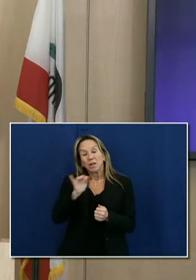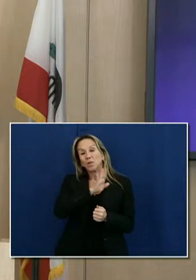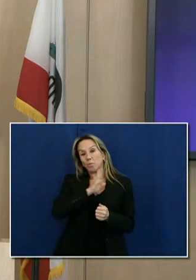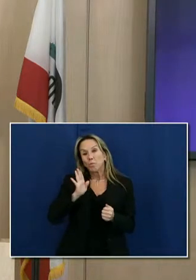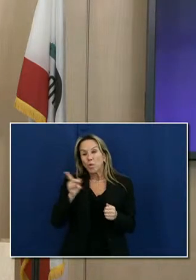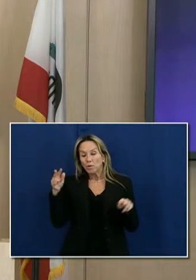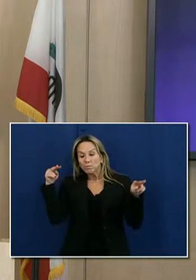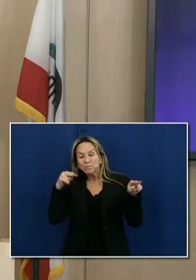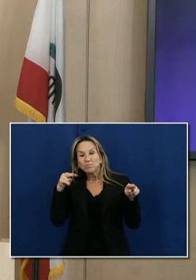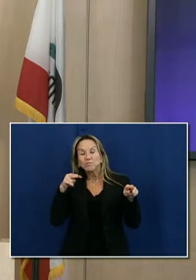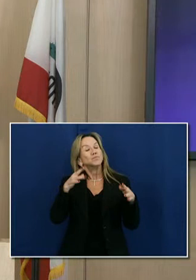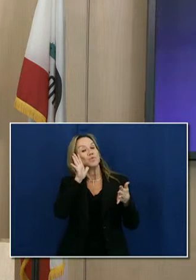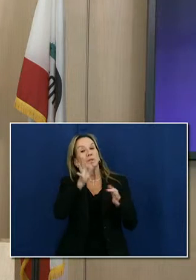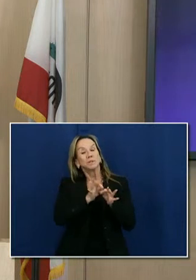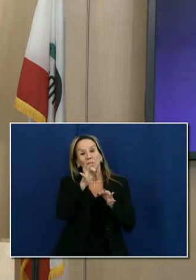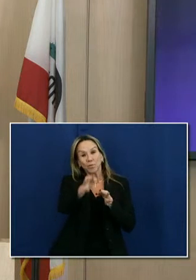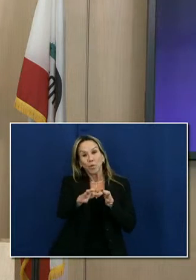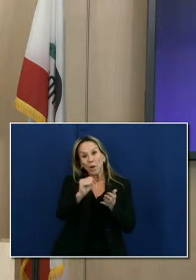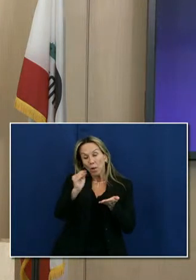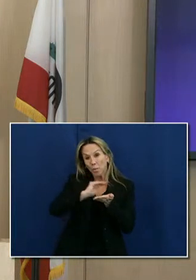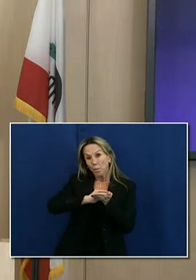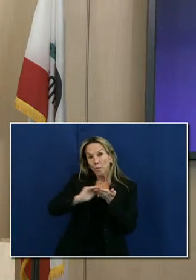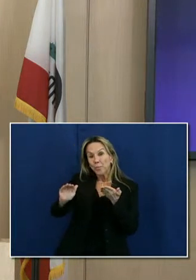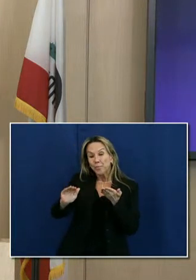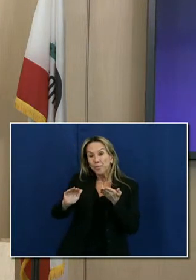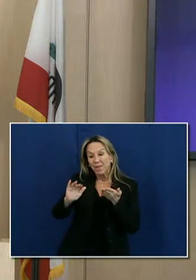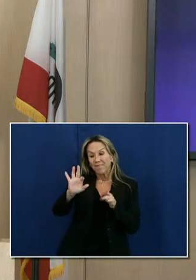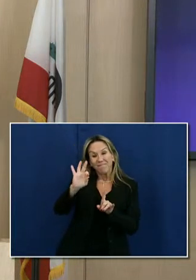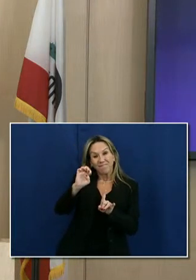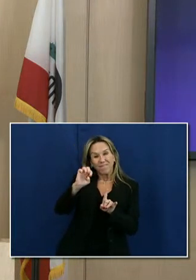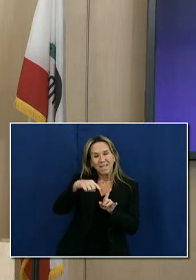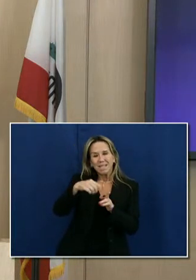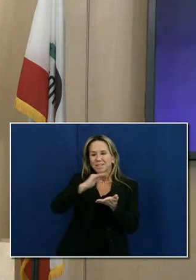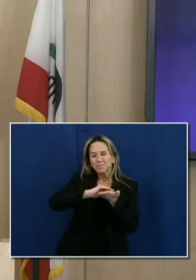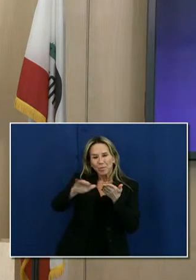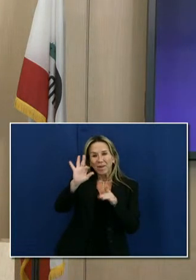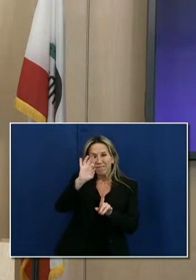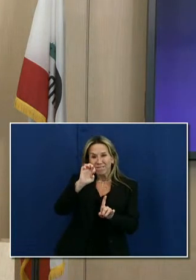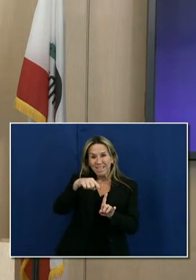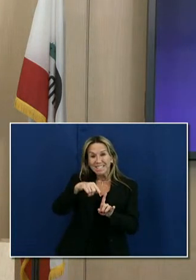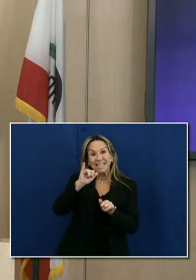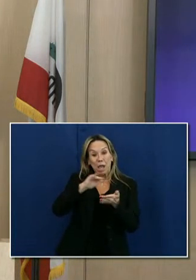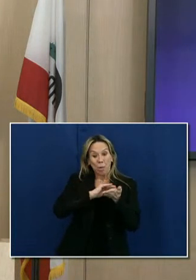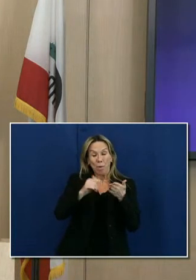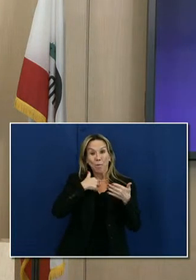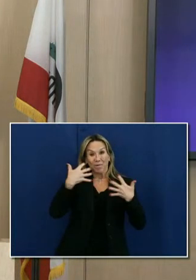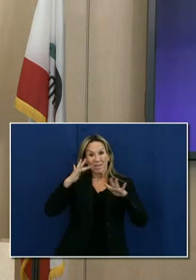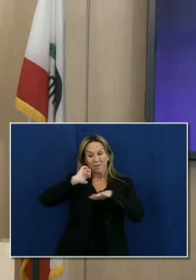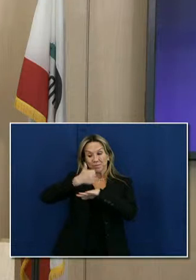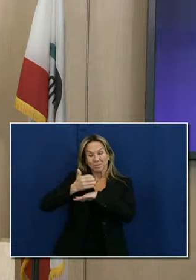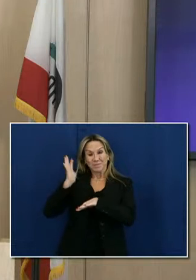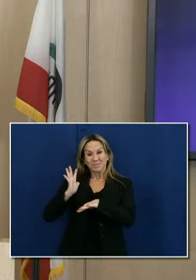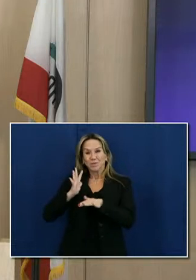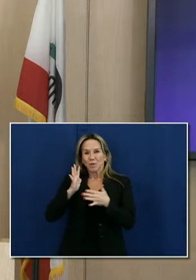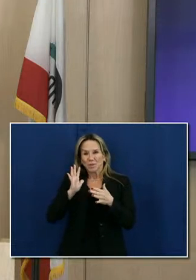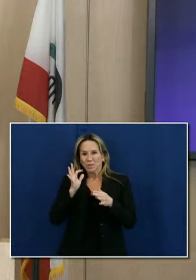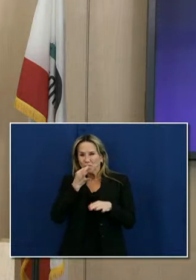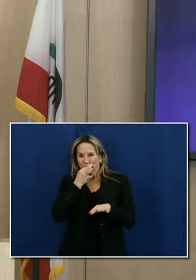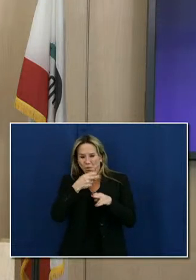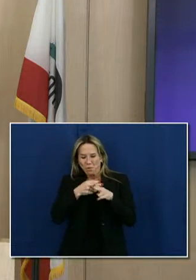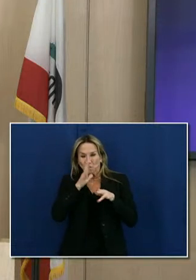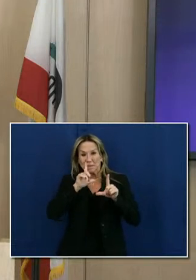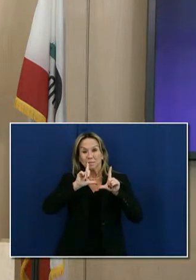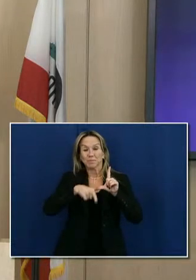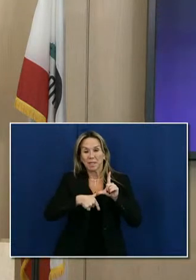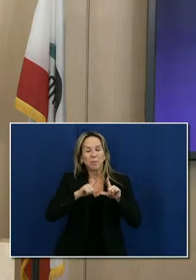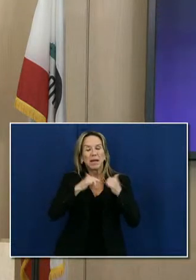board. The deferral and waiver period for these fees had expired or will expire very soon, but they have now been extended